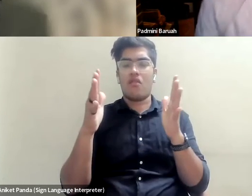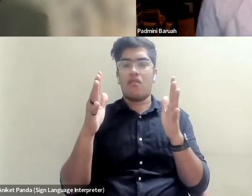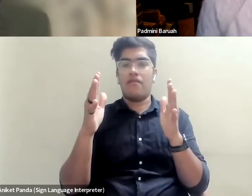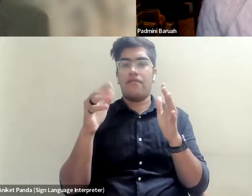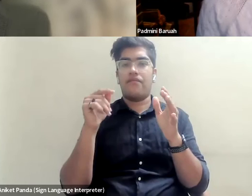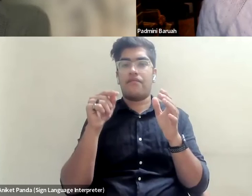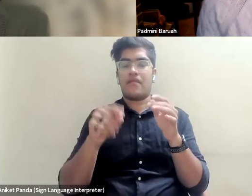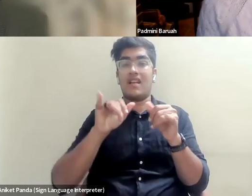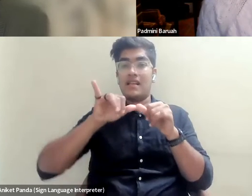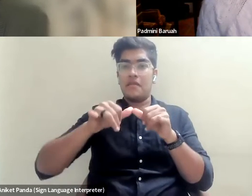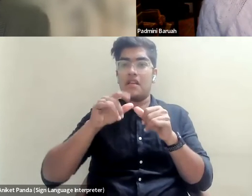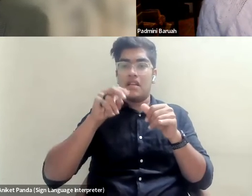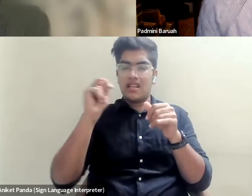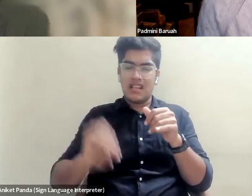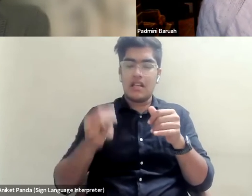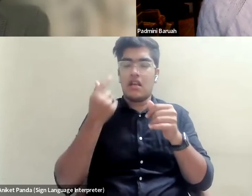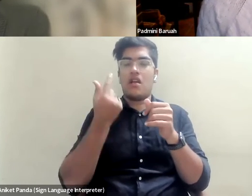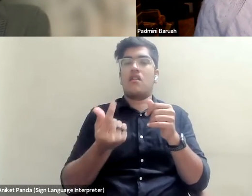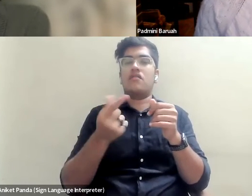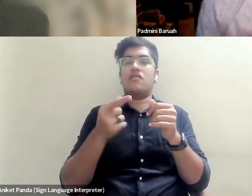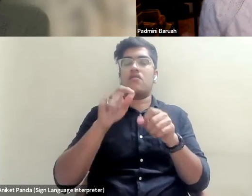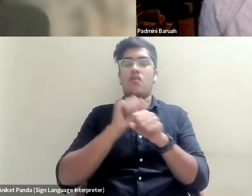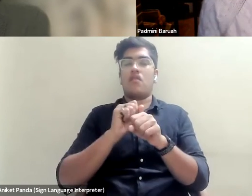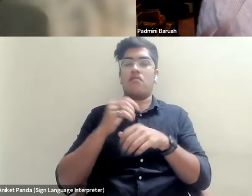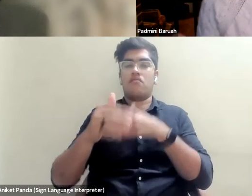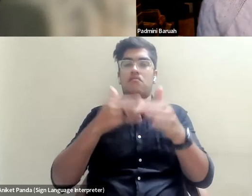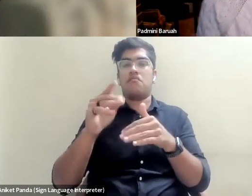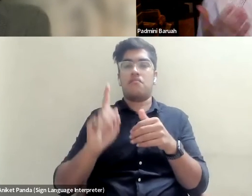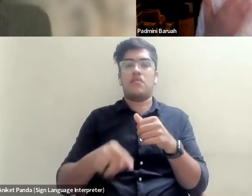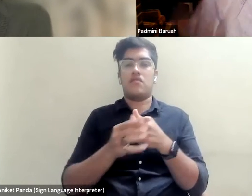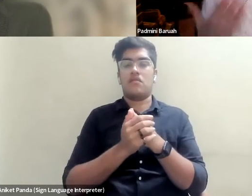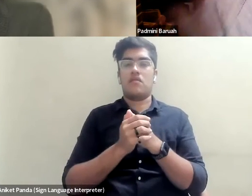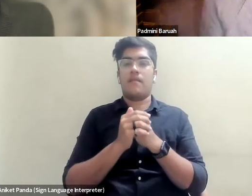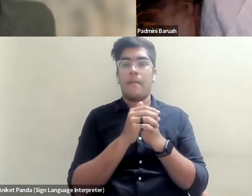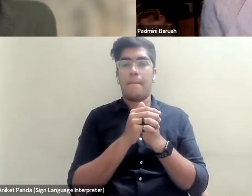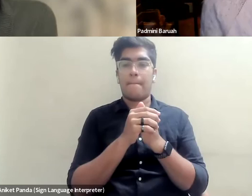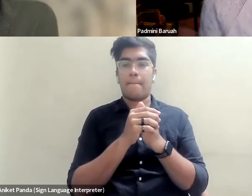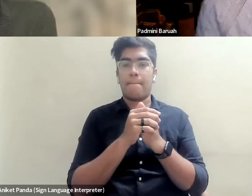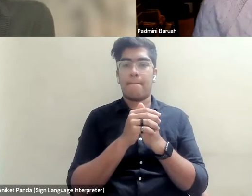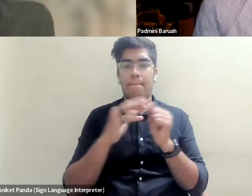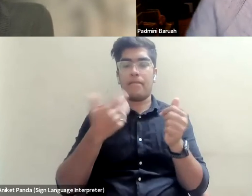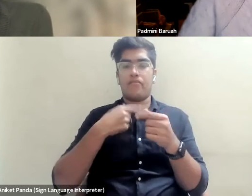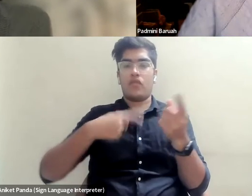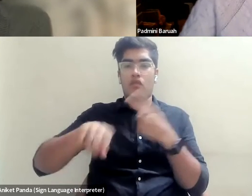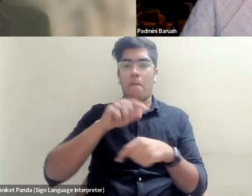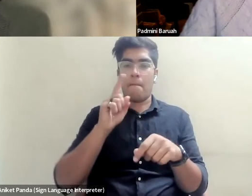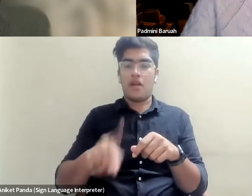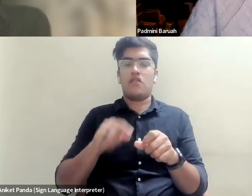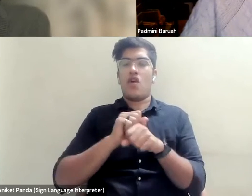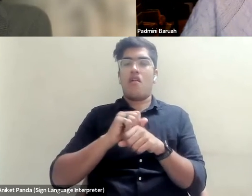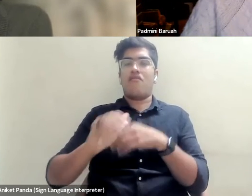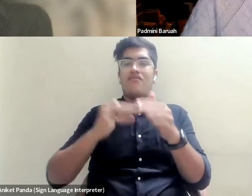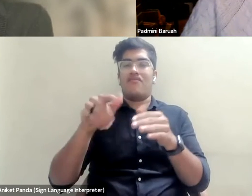space that needs urgent reform, or should I say even revolution, because we have to transform these structures.